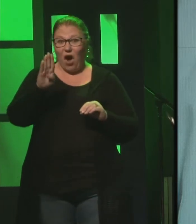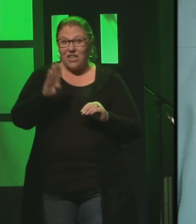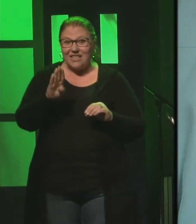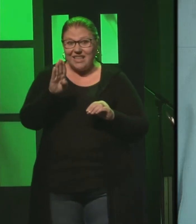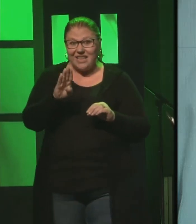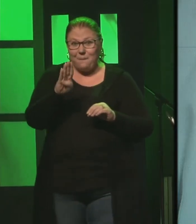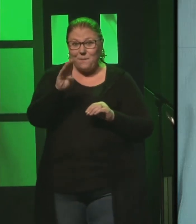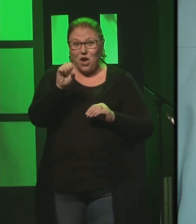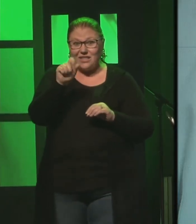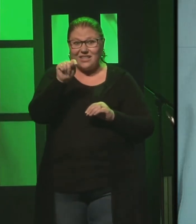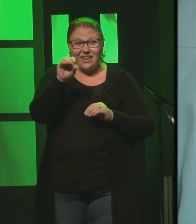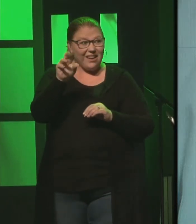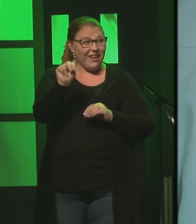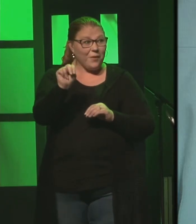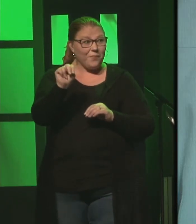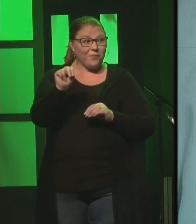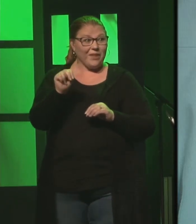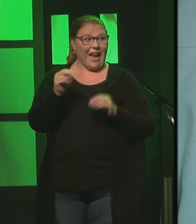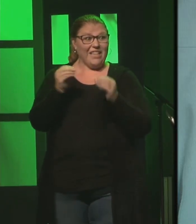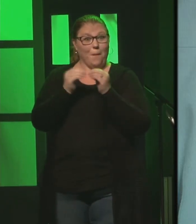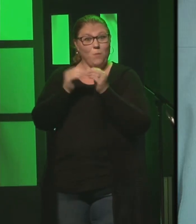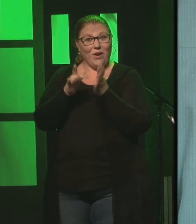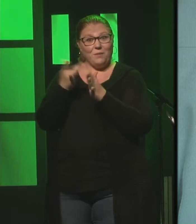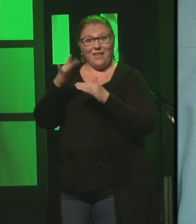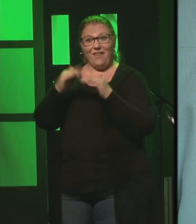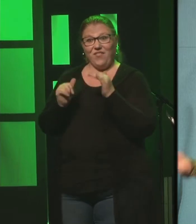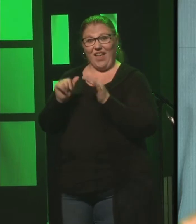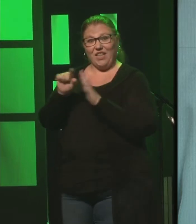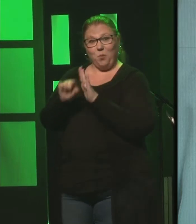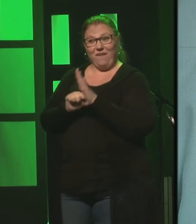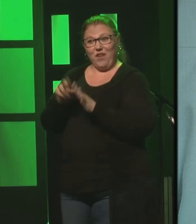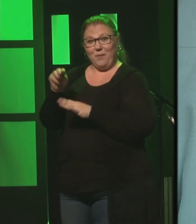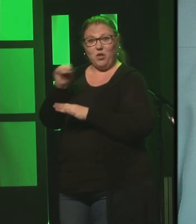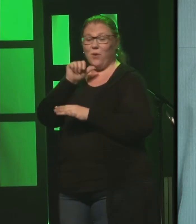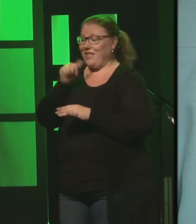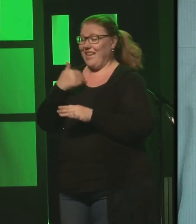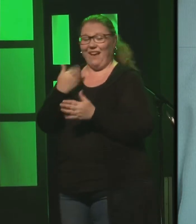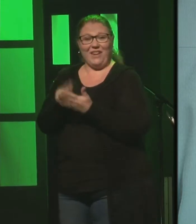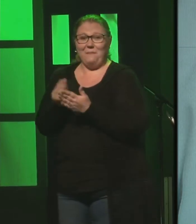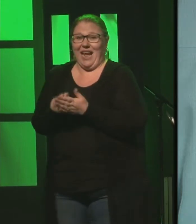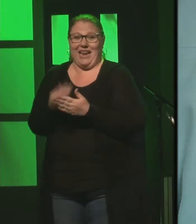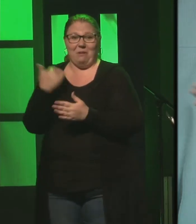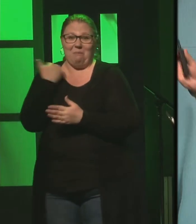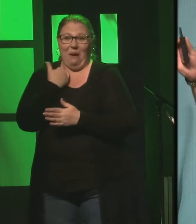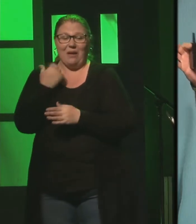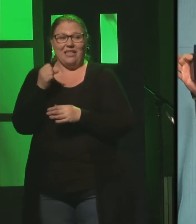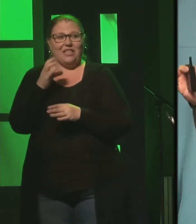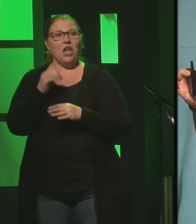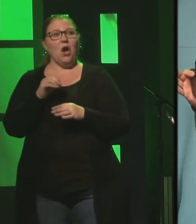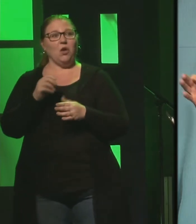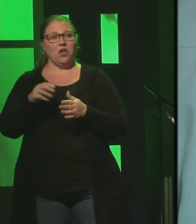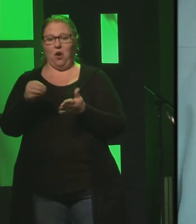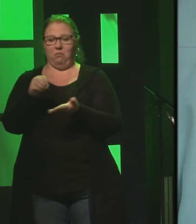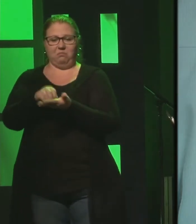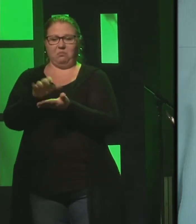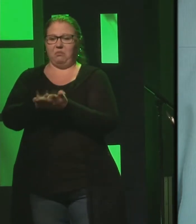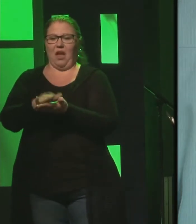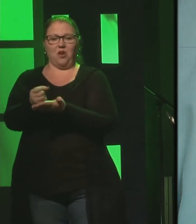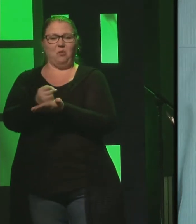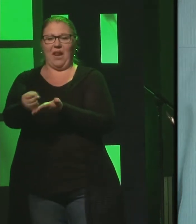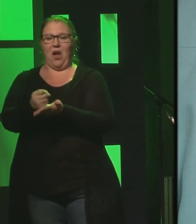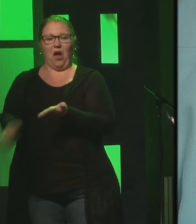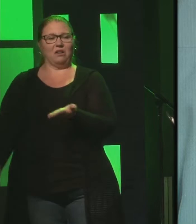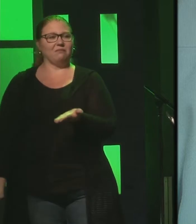a little bit more expensive than Springfield, Missouri. And we didn't have any money, so it just went on a credit card. And so we